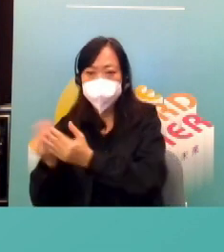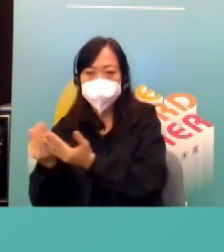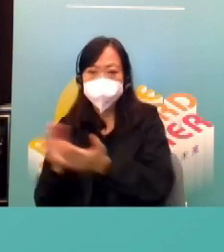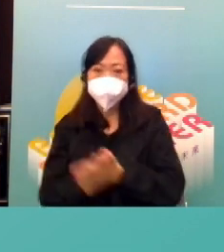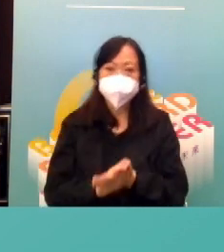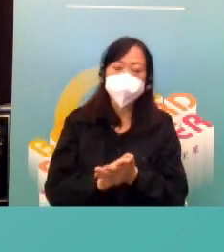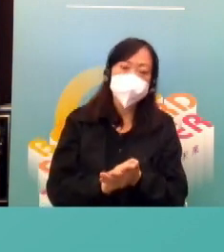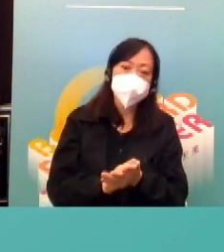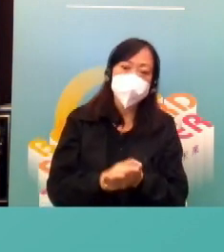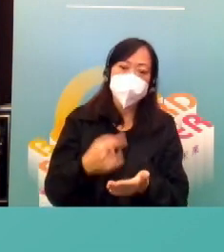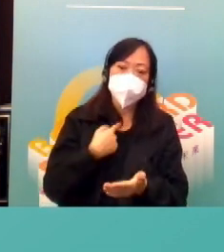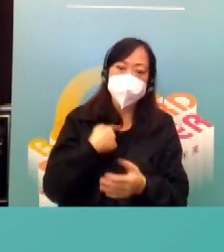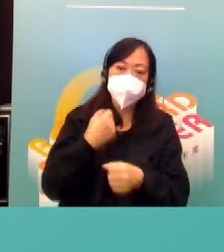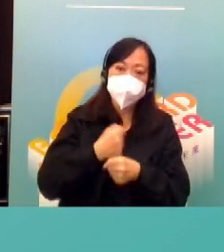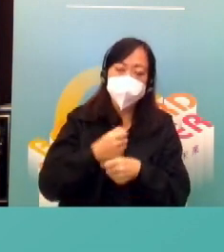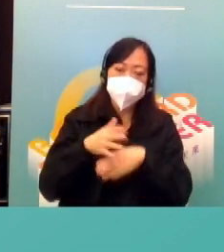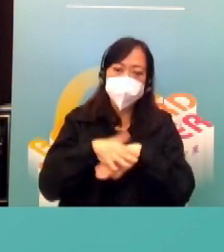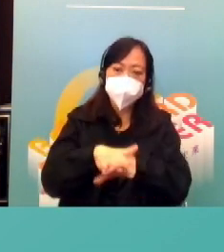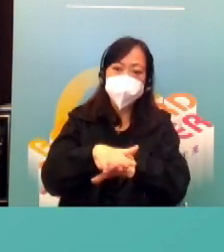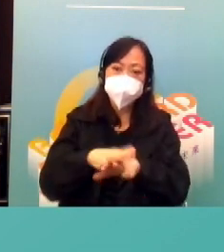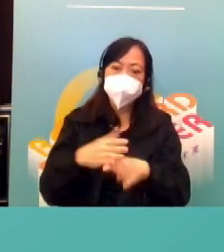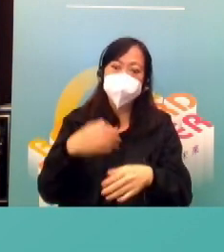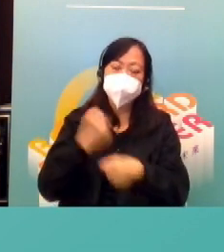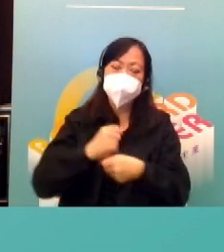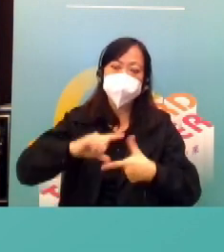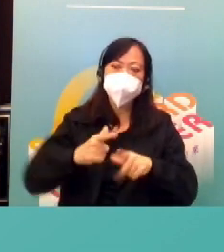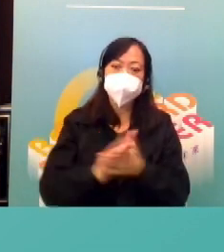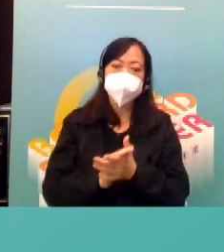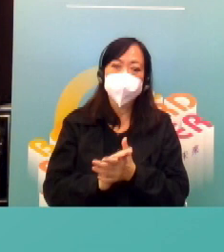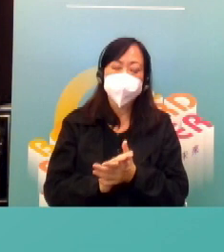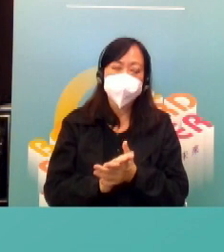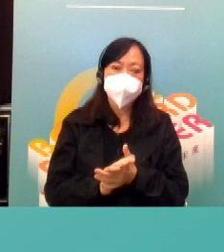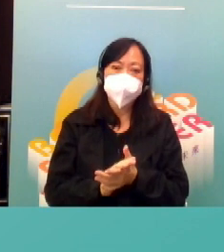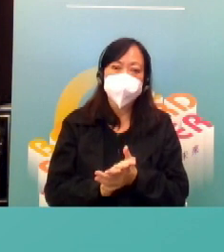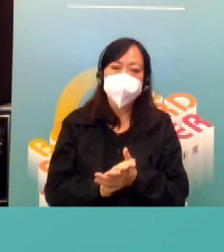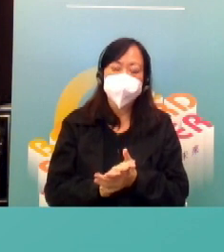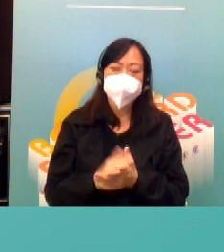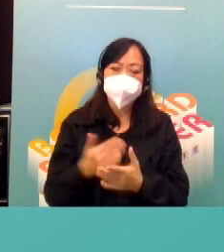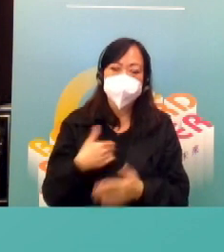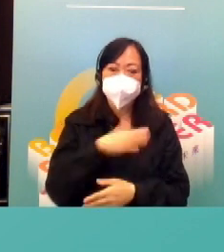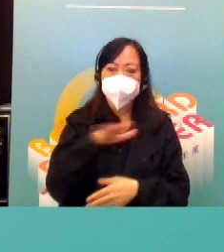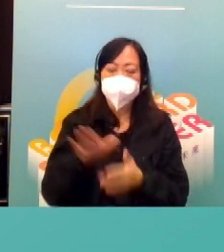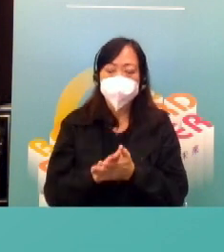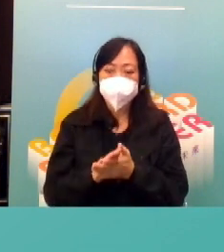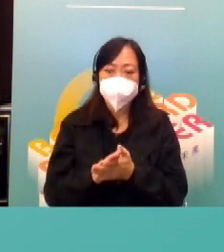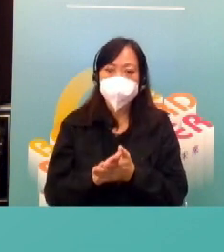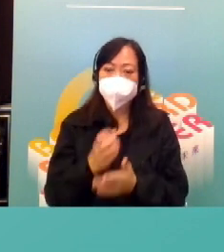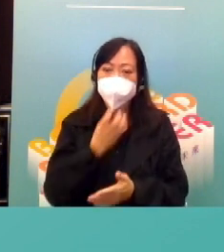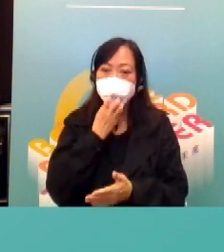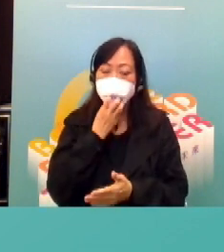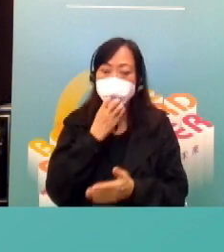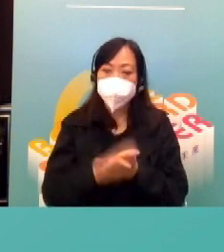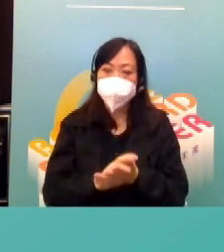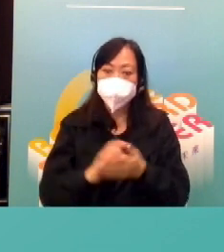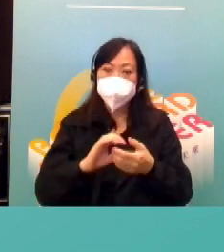business. And just recently, we hosted the Inclusive Business Summit in ASEAN, and the economic ministers of all 10 ASEAN countries signed up to